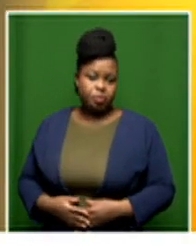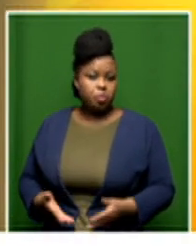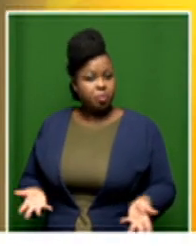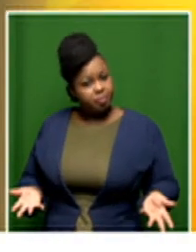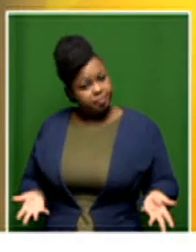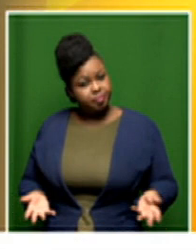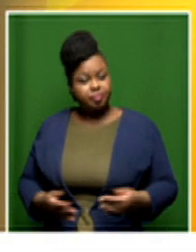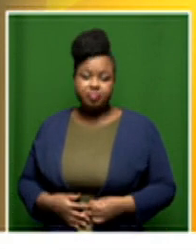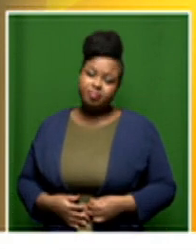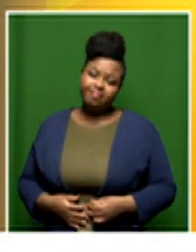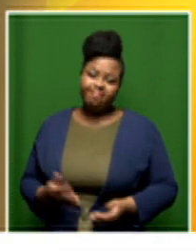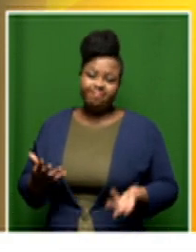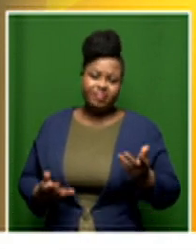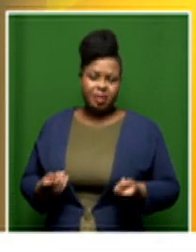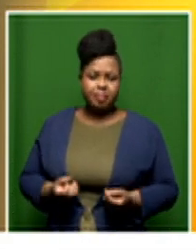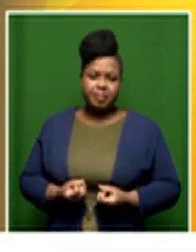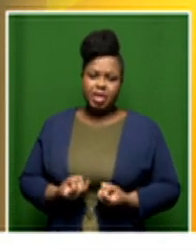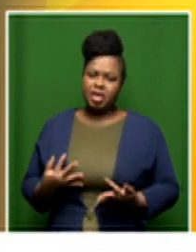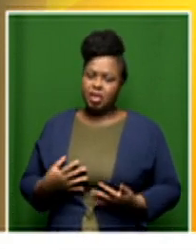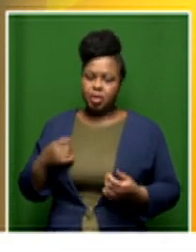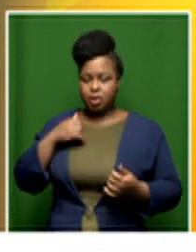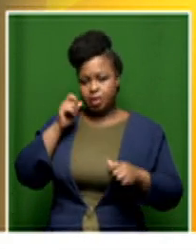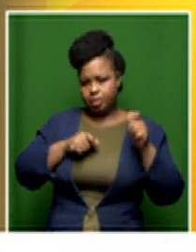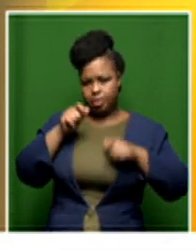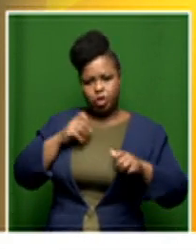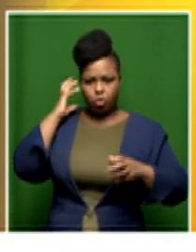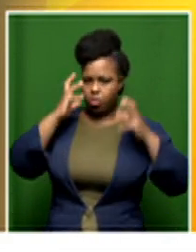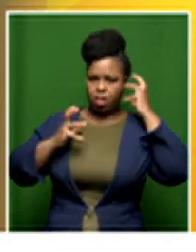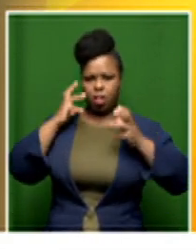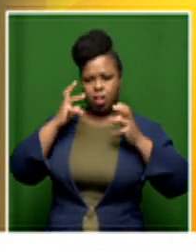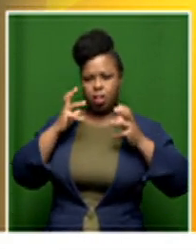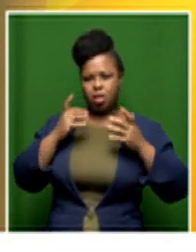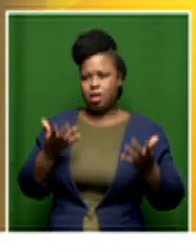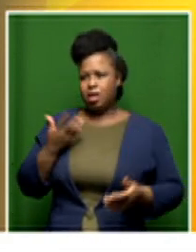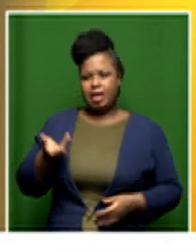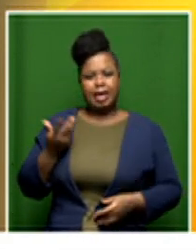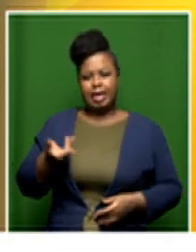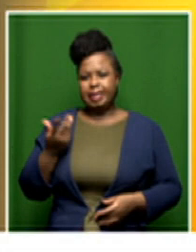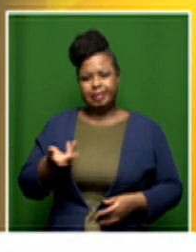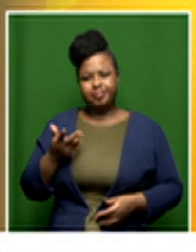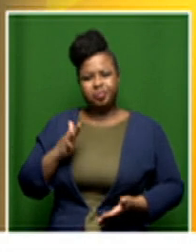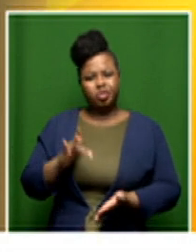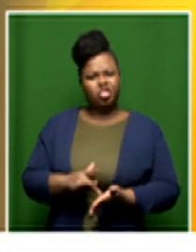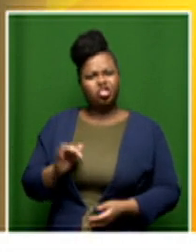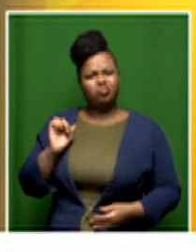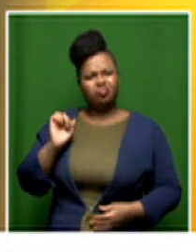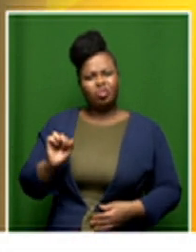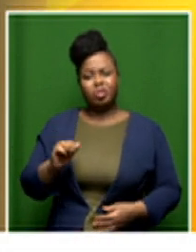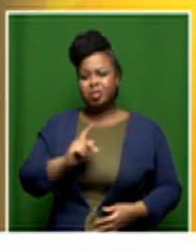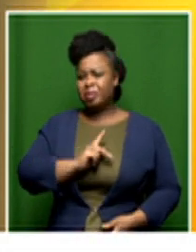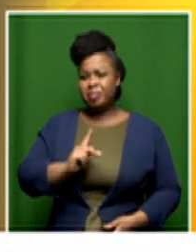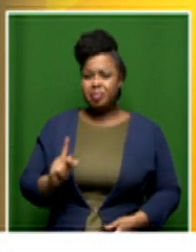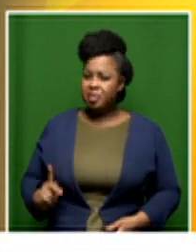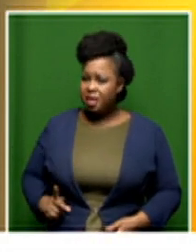does somewhat confuse everyone else to say, but is he in that position,